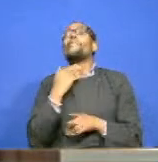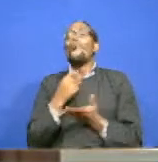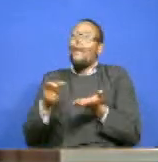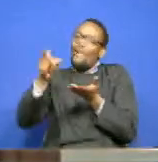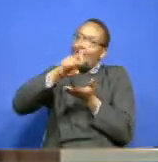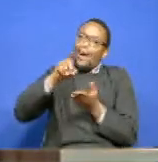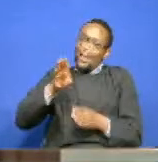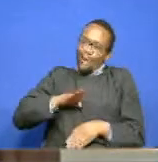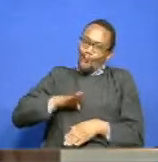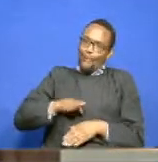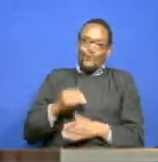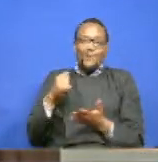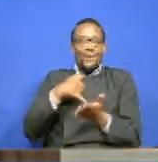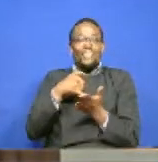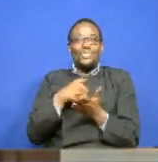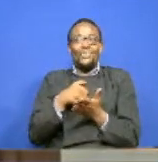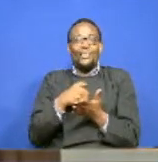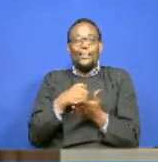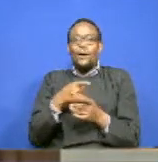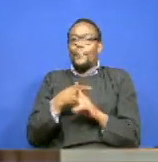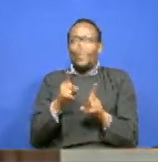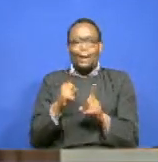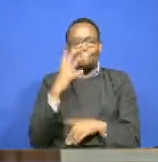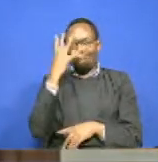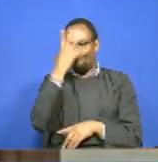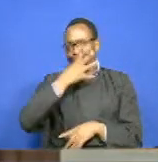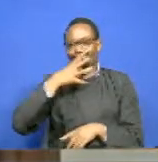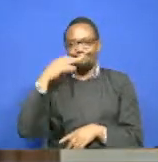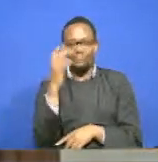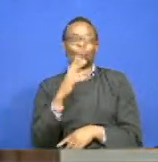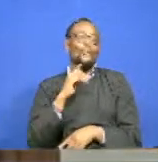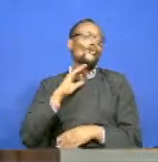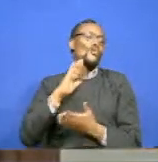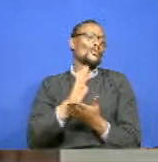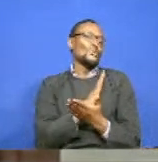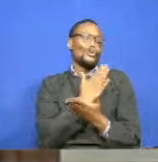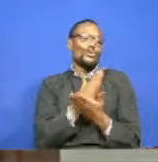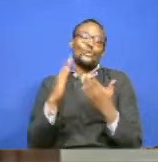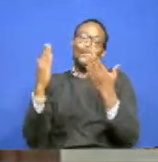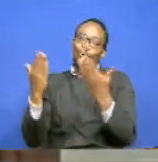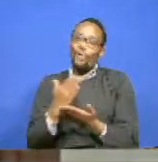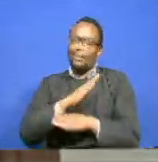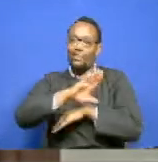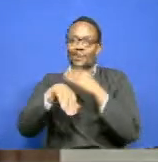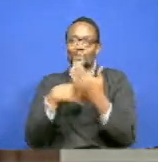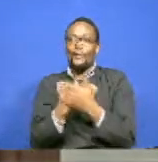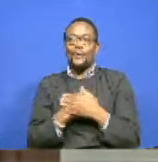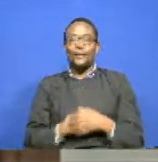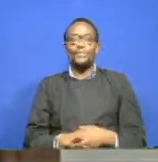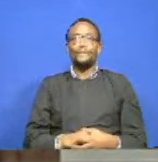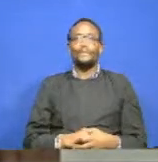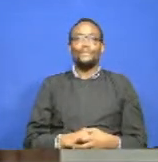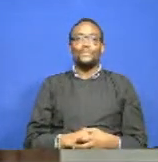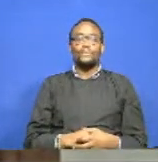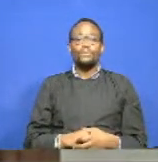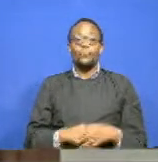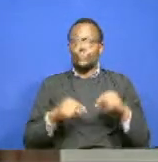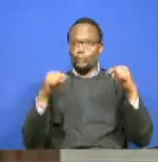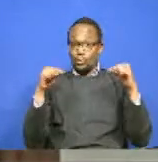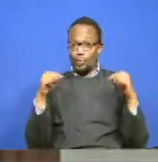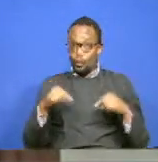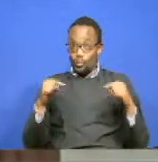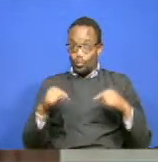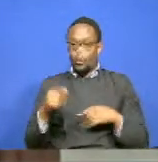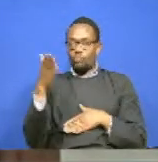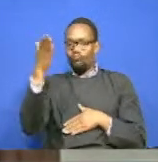singing. But that team of young men sang very nicely, welcome, and welcome all of us. Today indeed is a